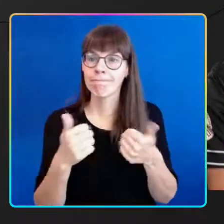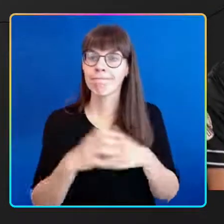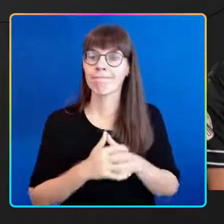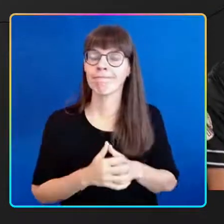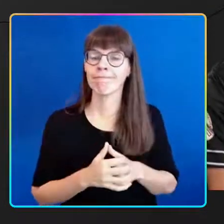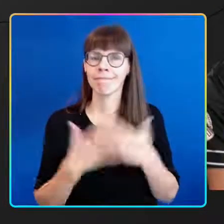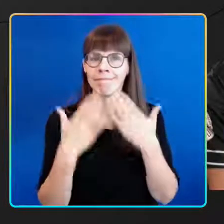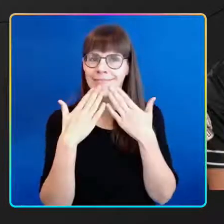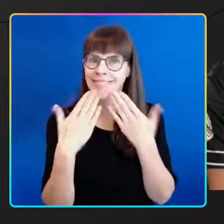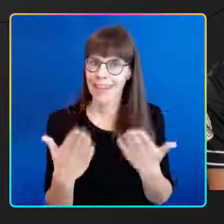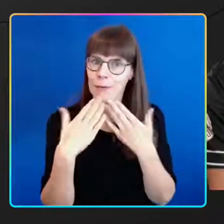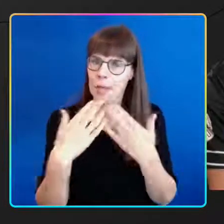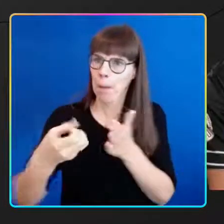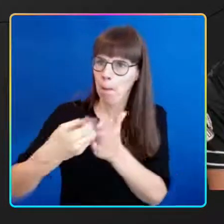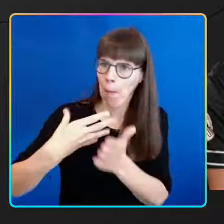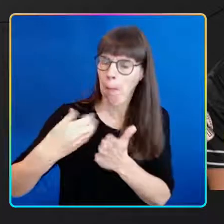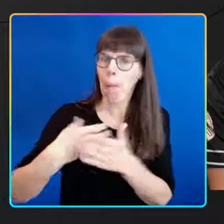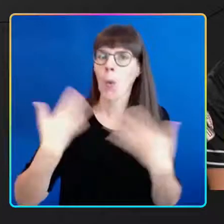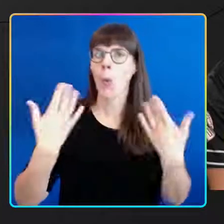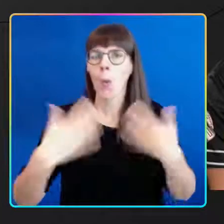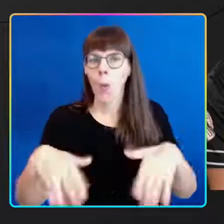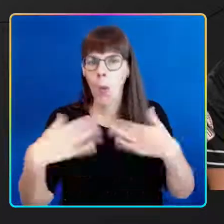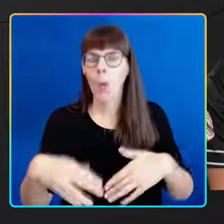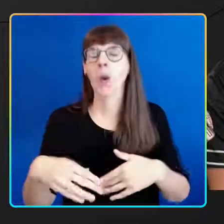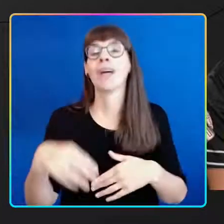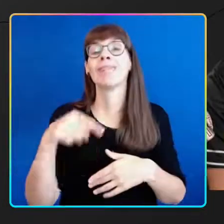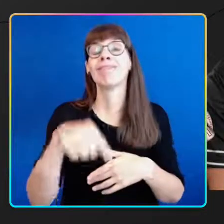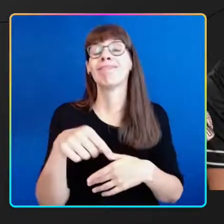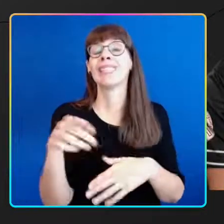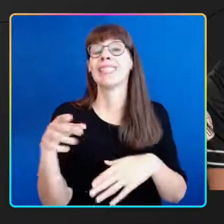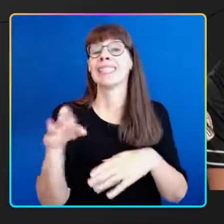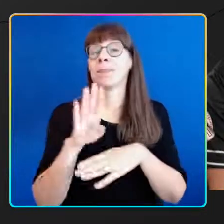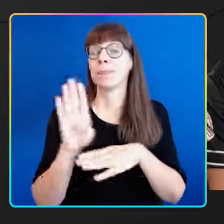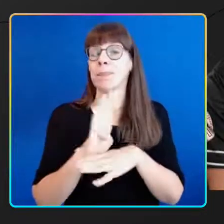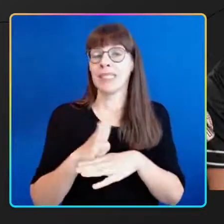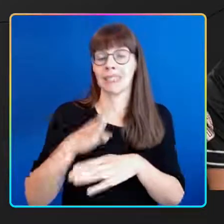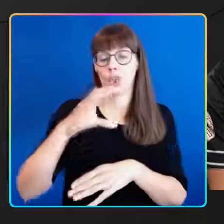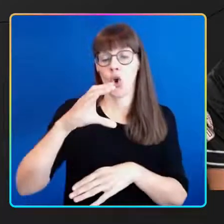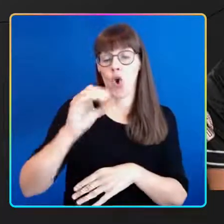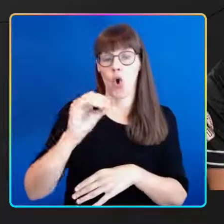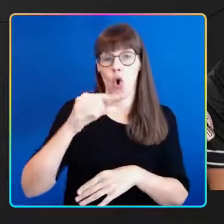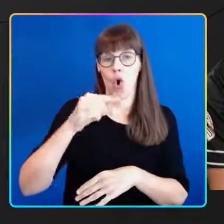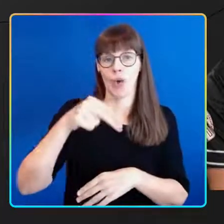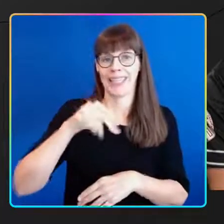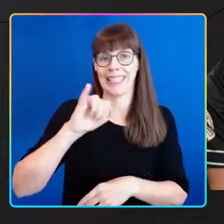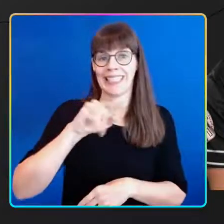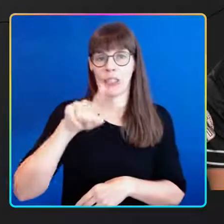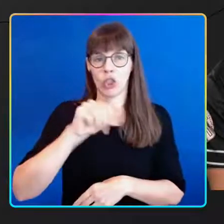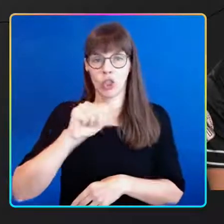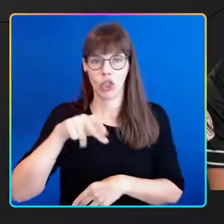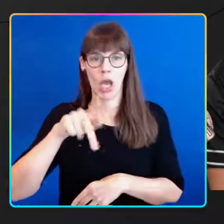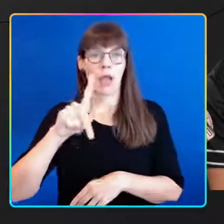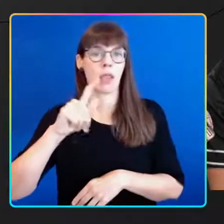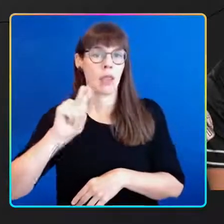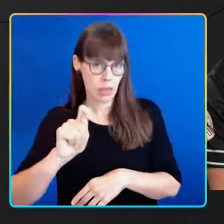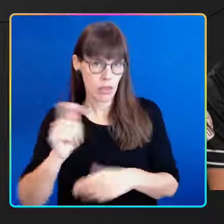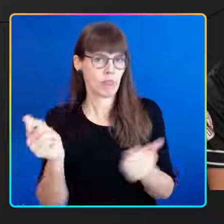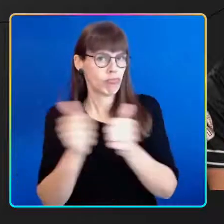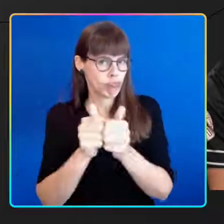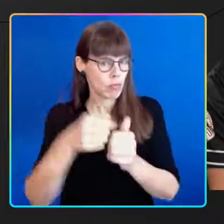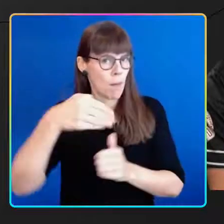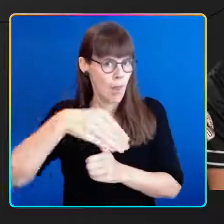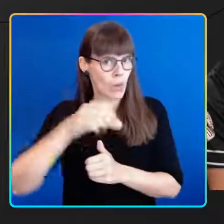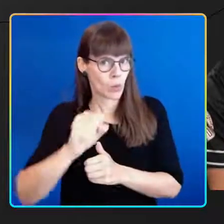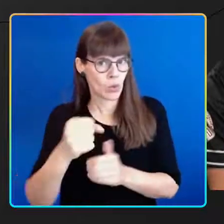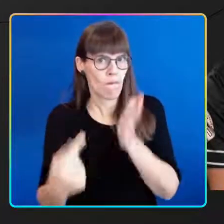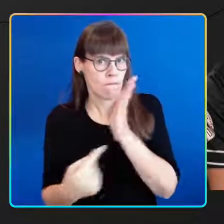us. So yeah, Cognizant works very closely with Microsoft Technologies, but also we've known you for many years